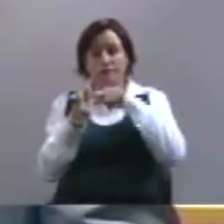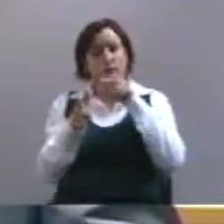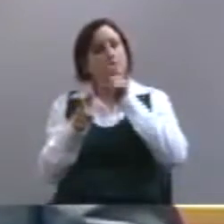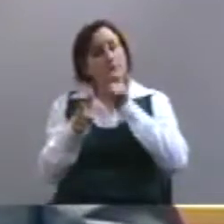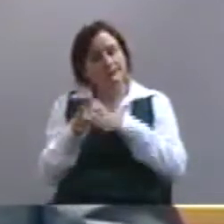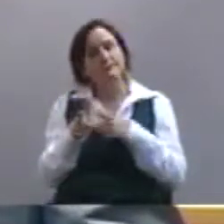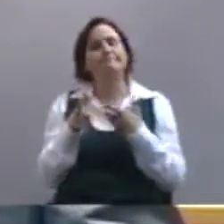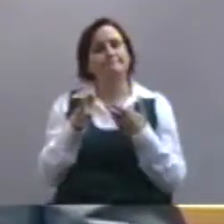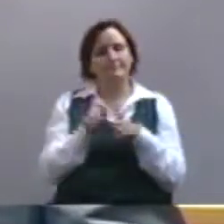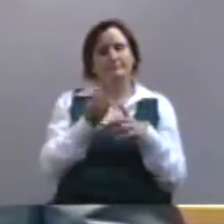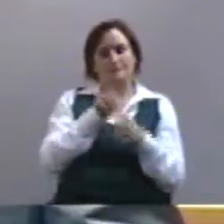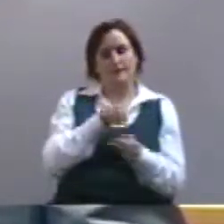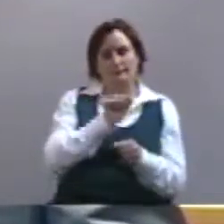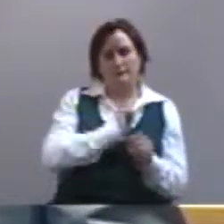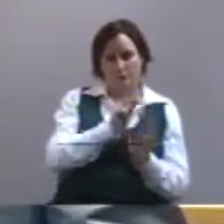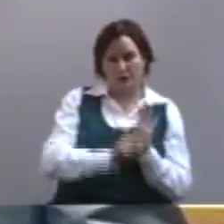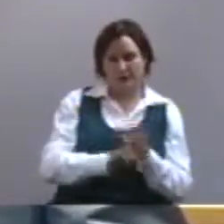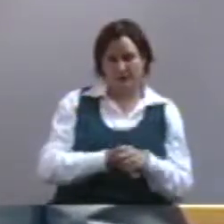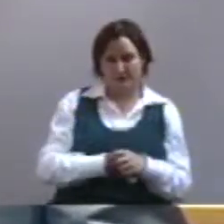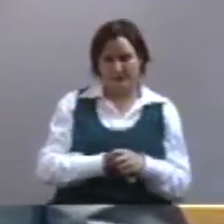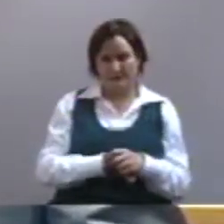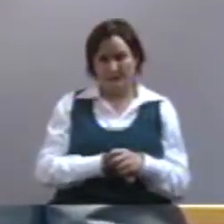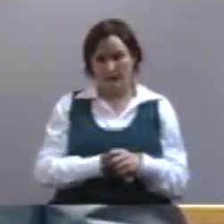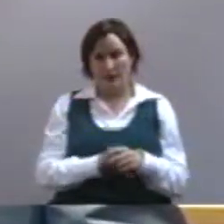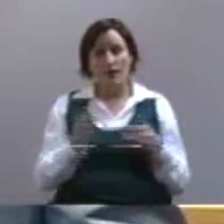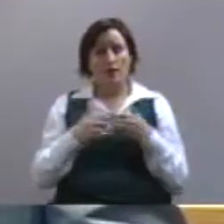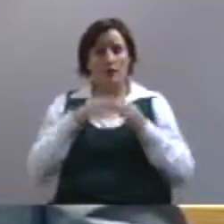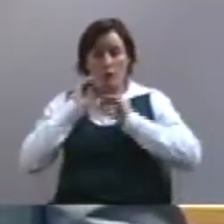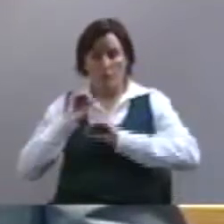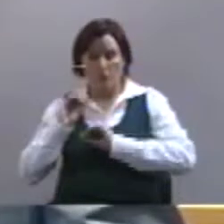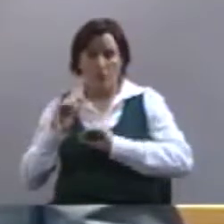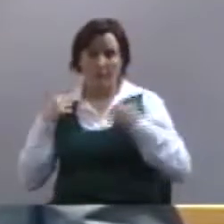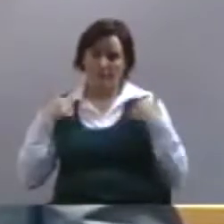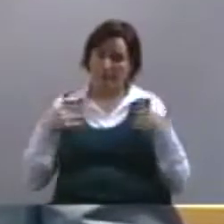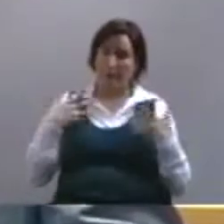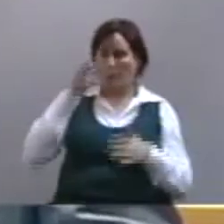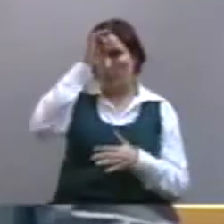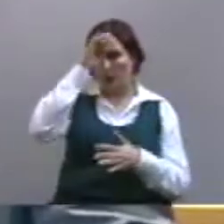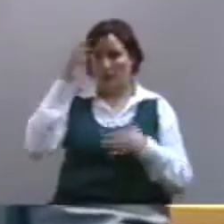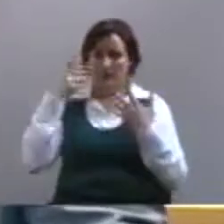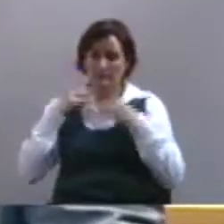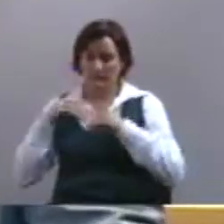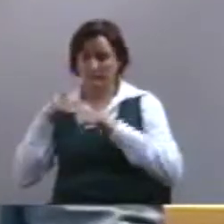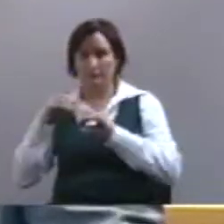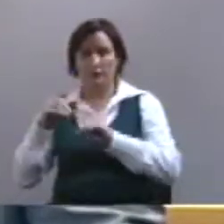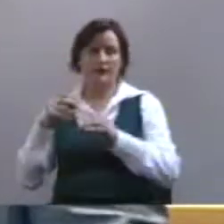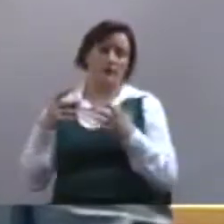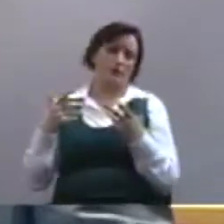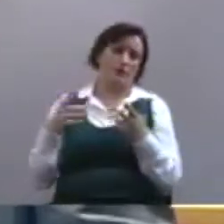this project. Various other tactical courses and general policing courses, including